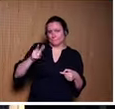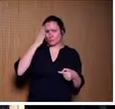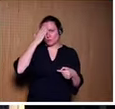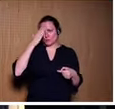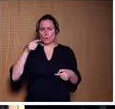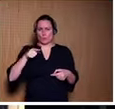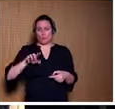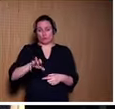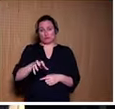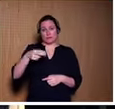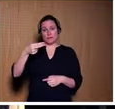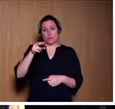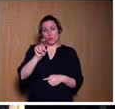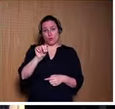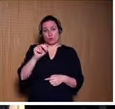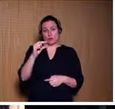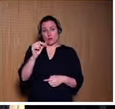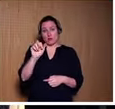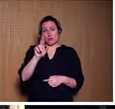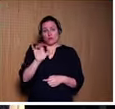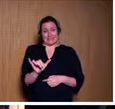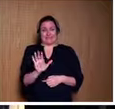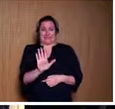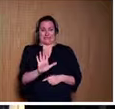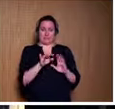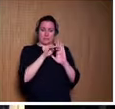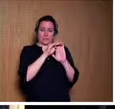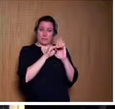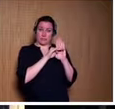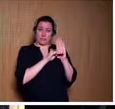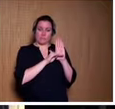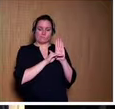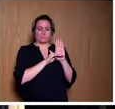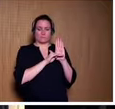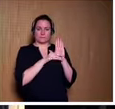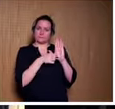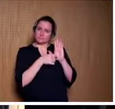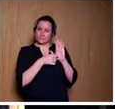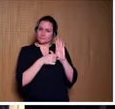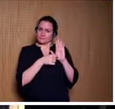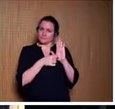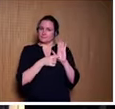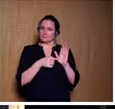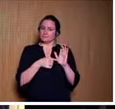has very problematic policies on a number of issues, social issues